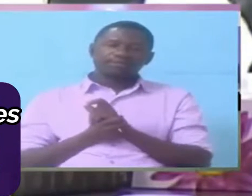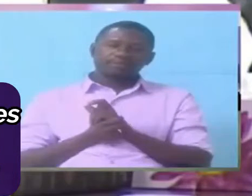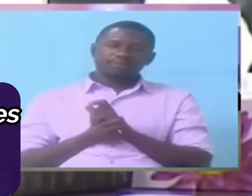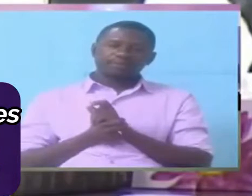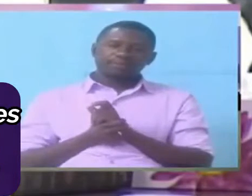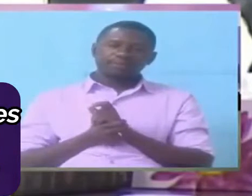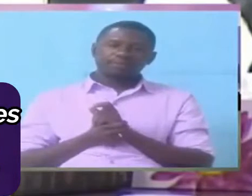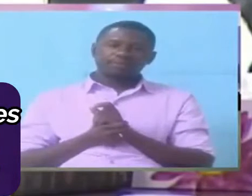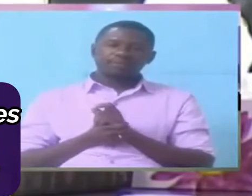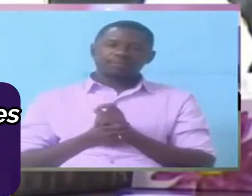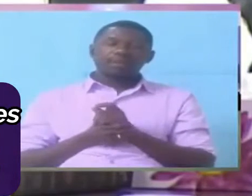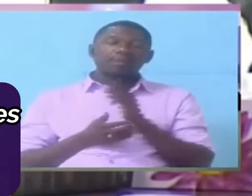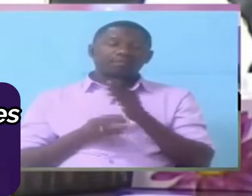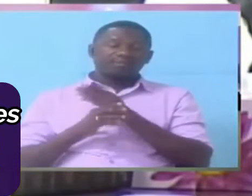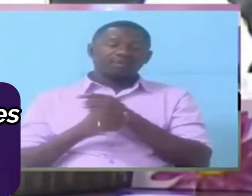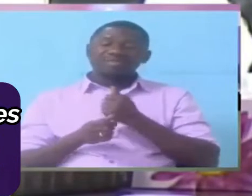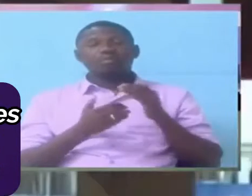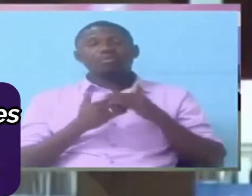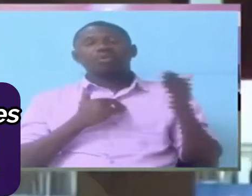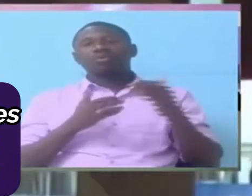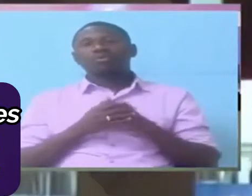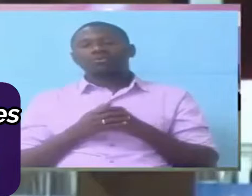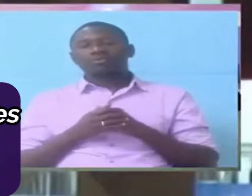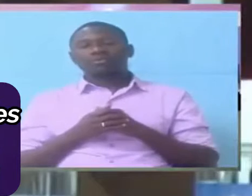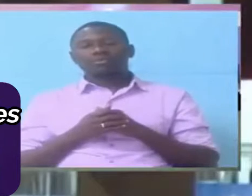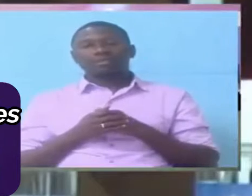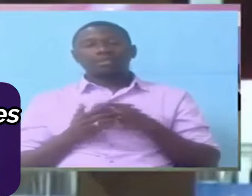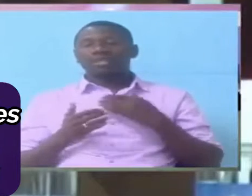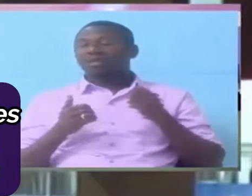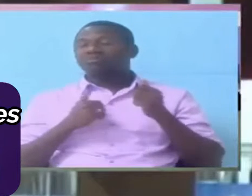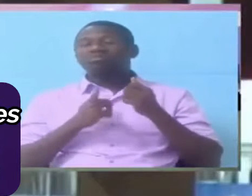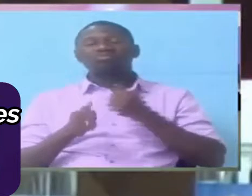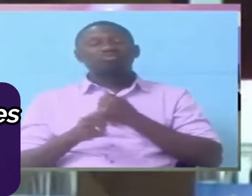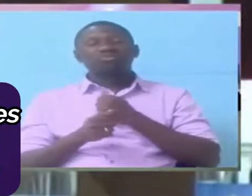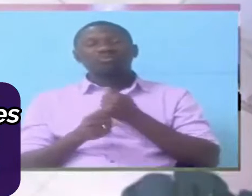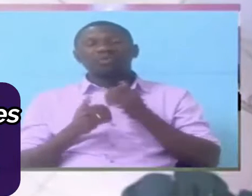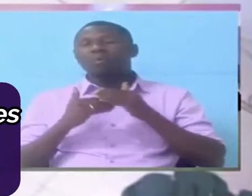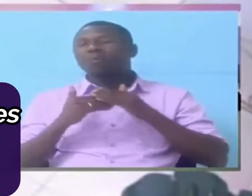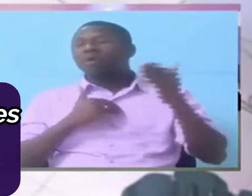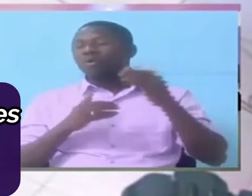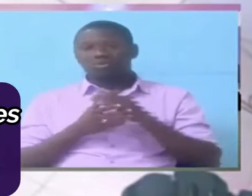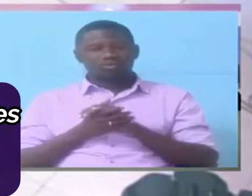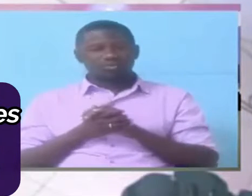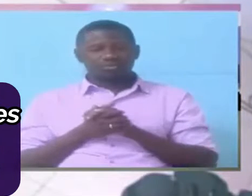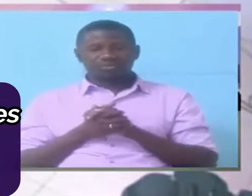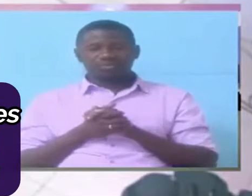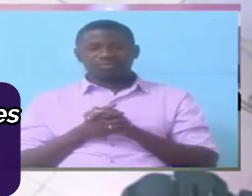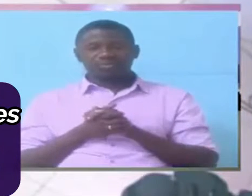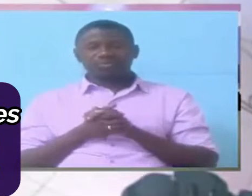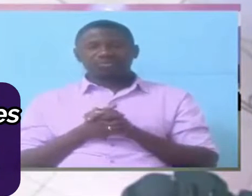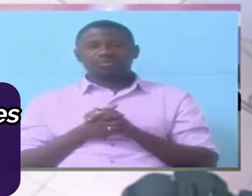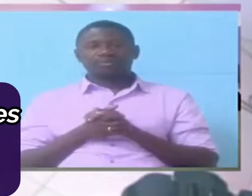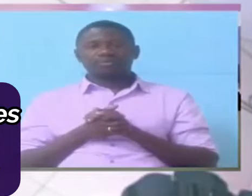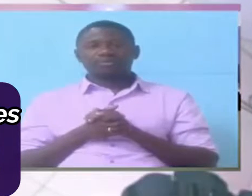here. They were very afraid. They were very afraid until it has passed the